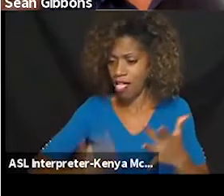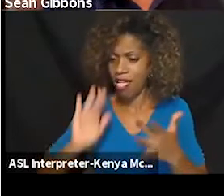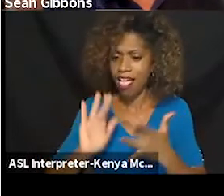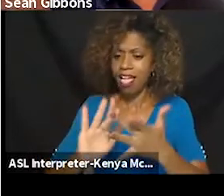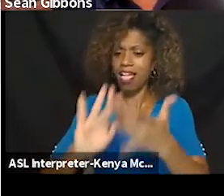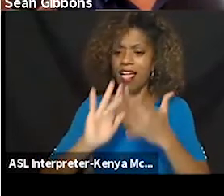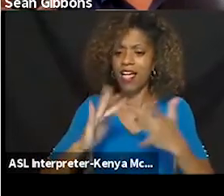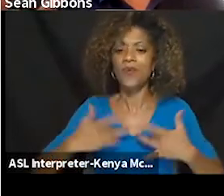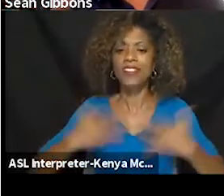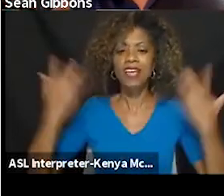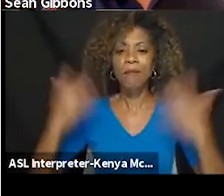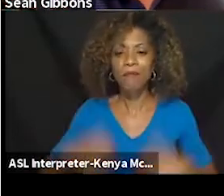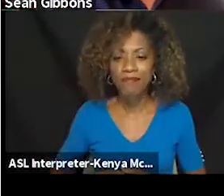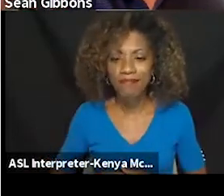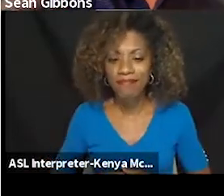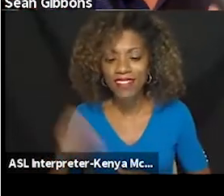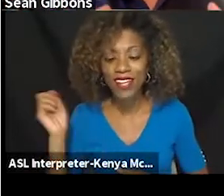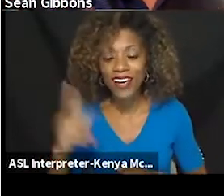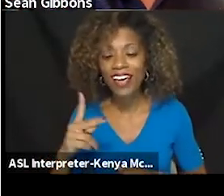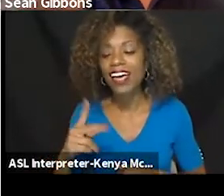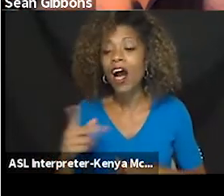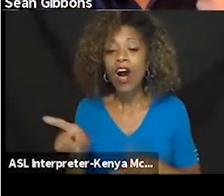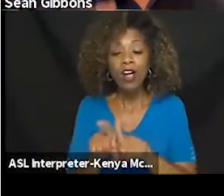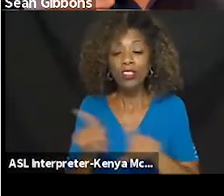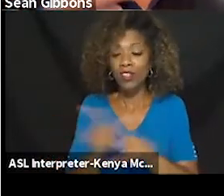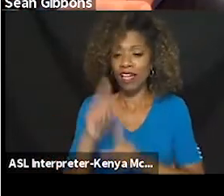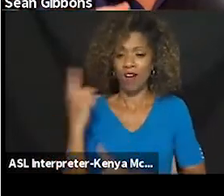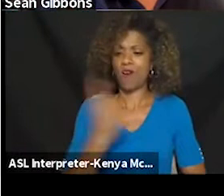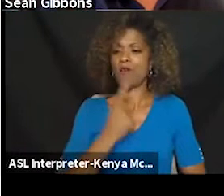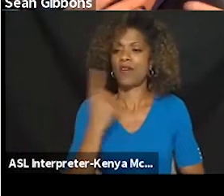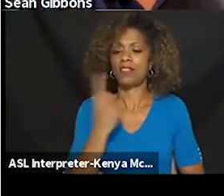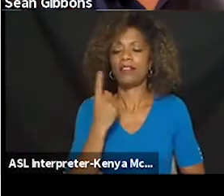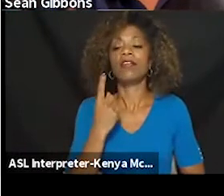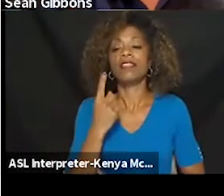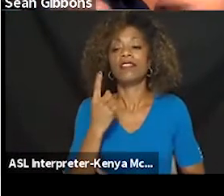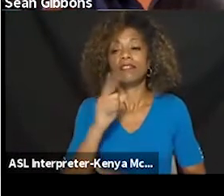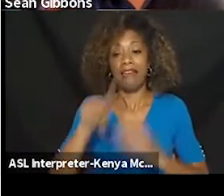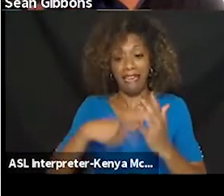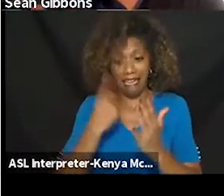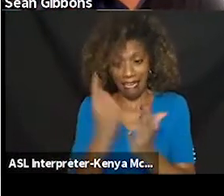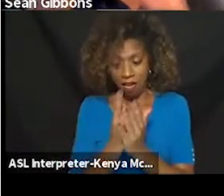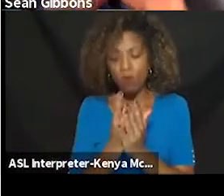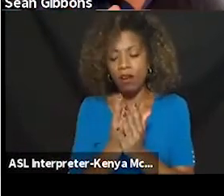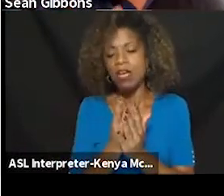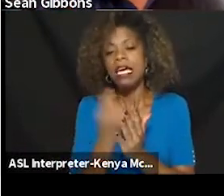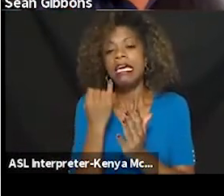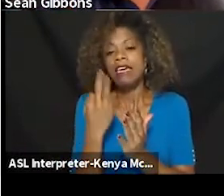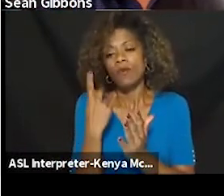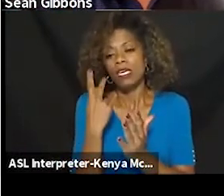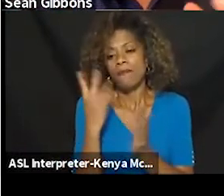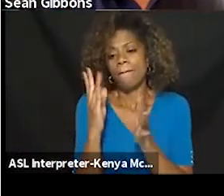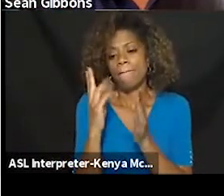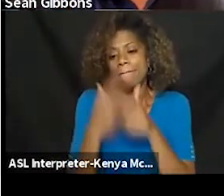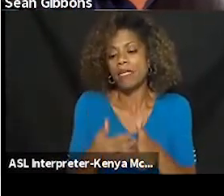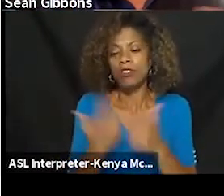individually if you'd like. So welcome to do that. As we always do across the course of this hour, if we're sharing links, we'll put them here into the chat. So look for them there.